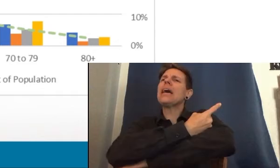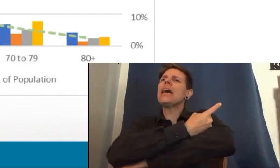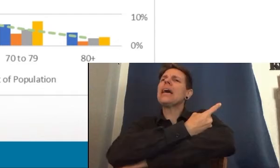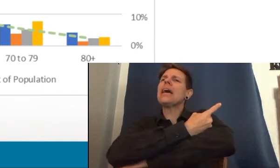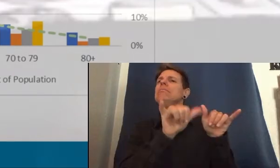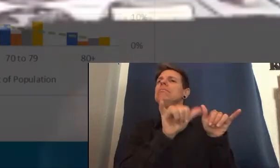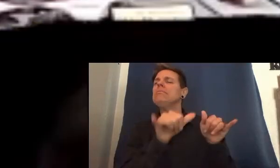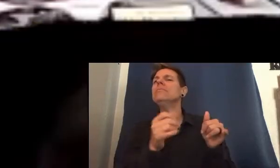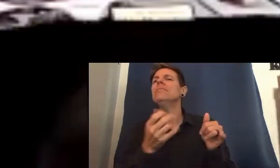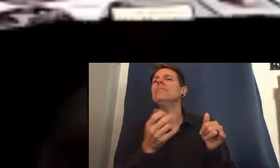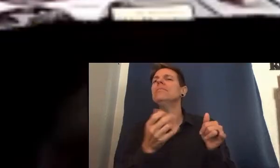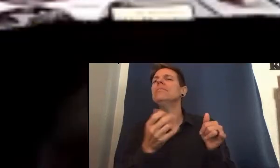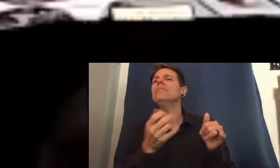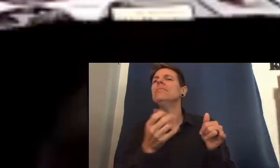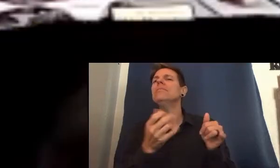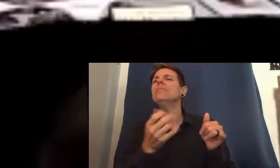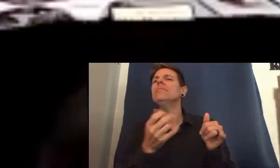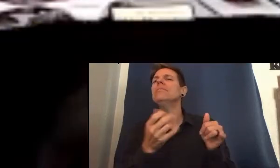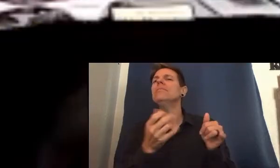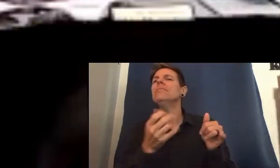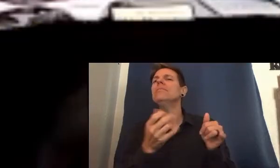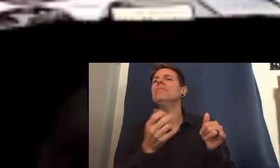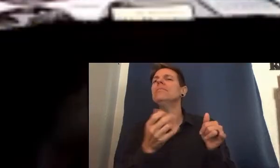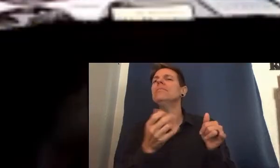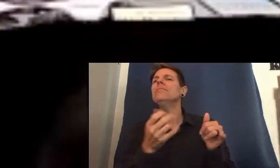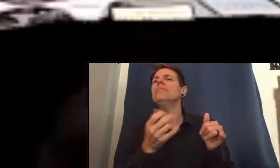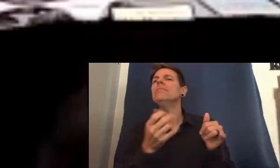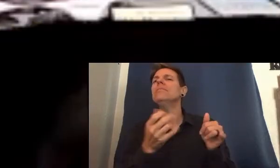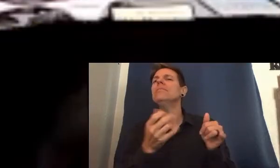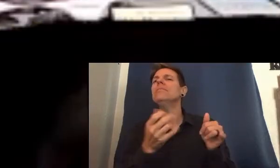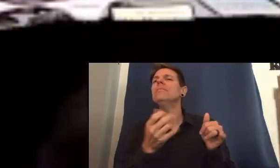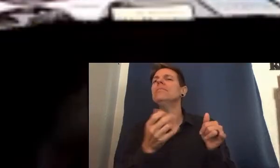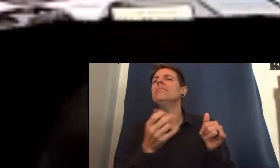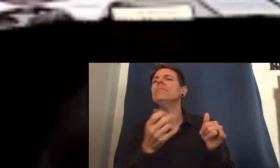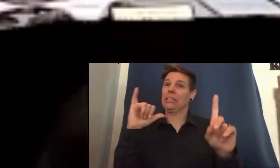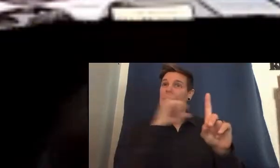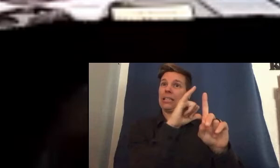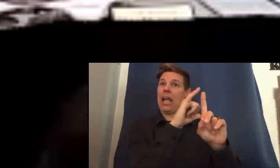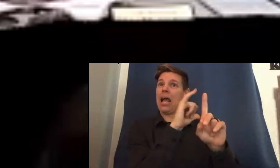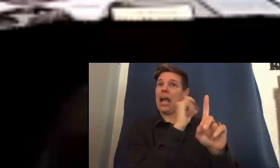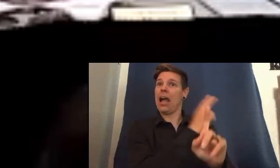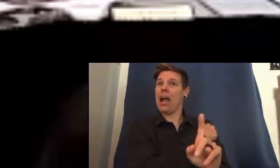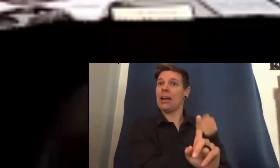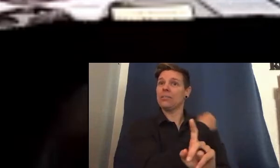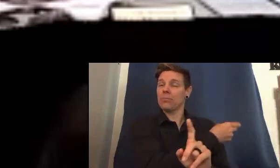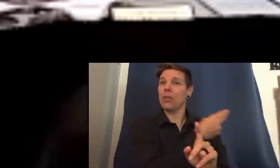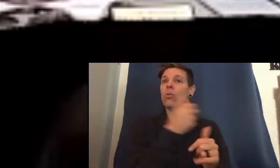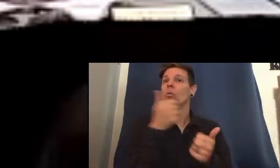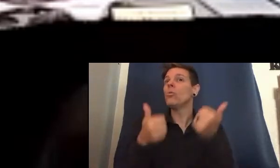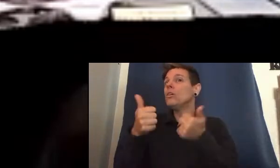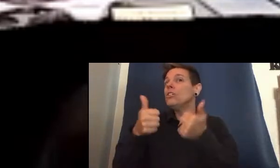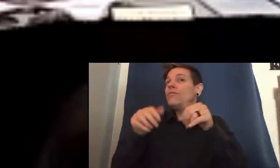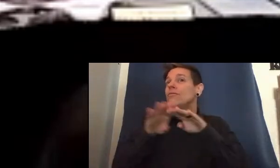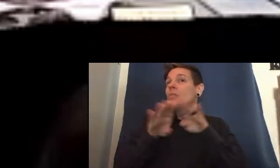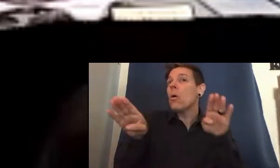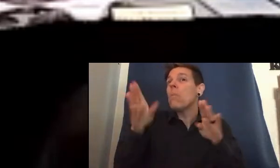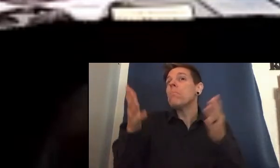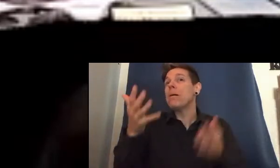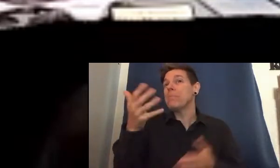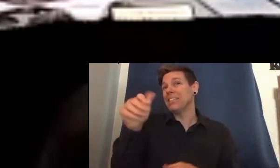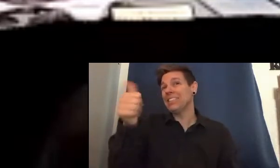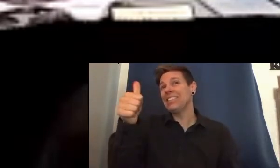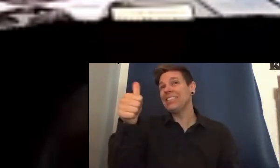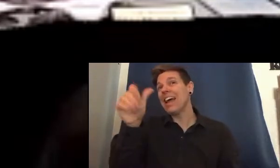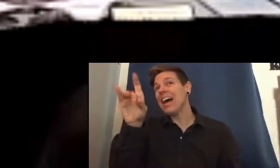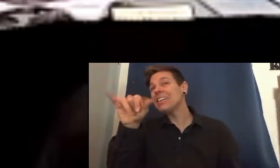really hard, once you get, if you're just in the hospital, so let's say you're on the floor, it probably is like 10 days to 2 weeks. But once you enter the